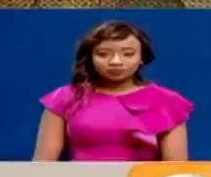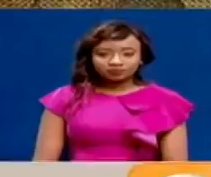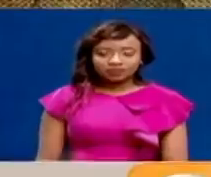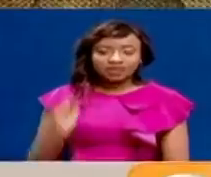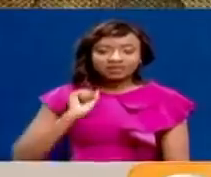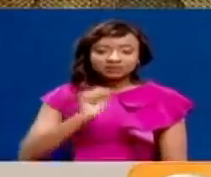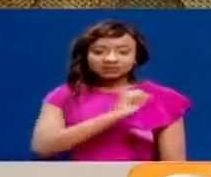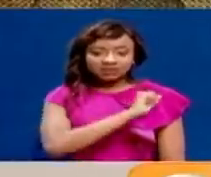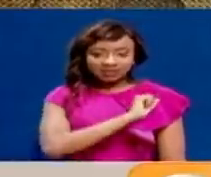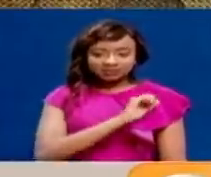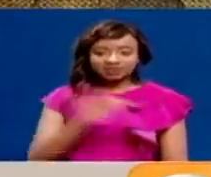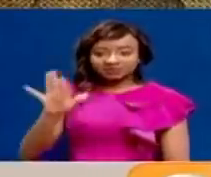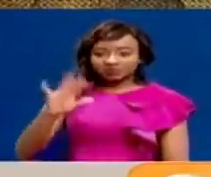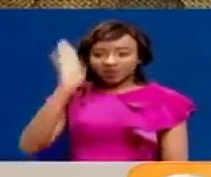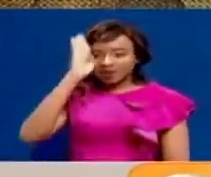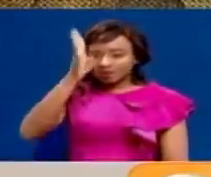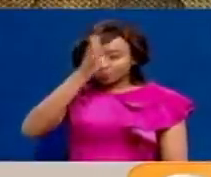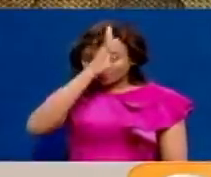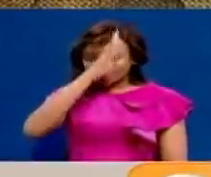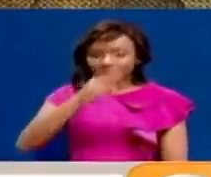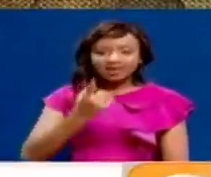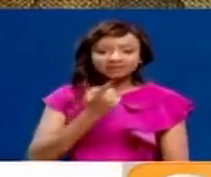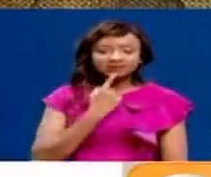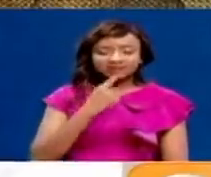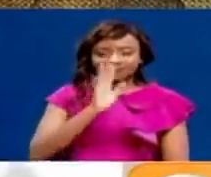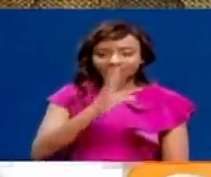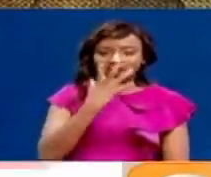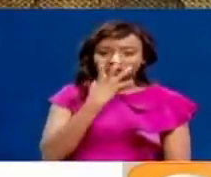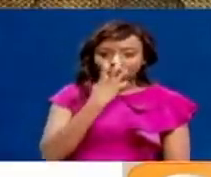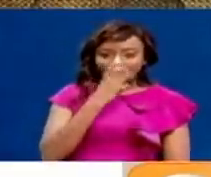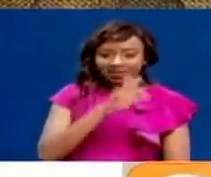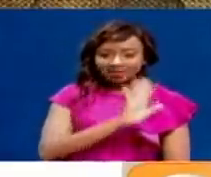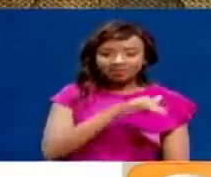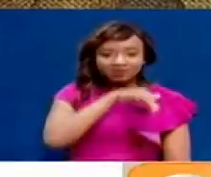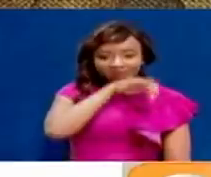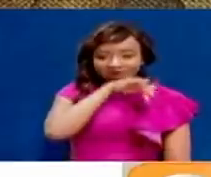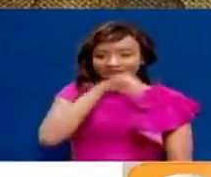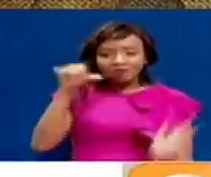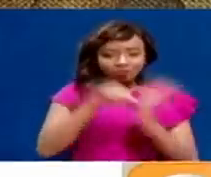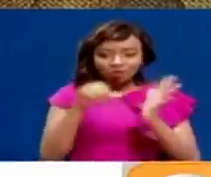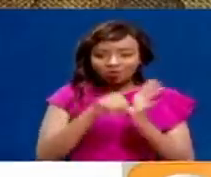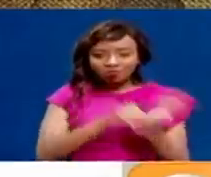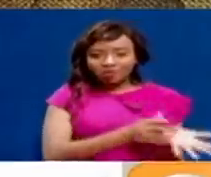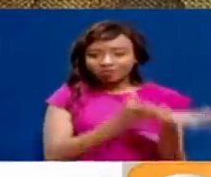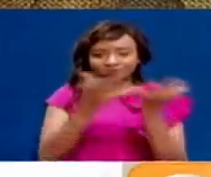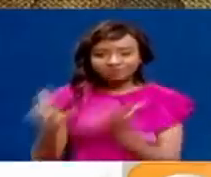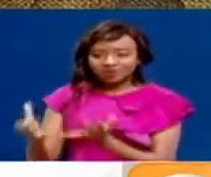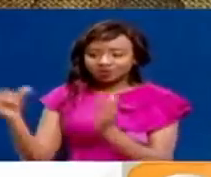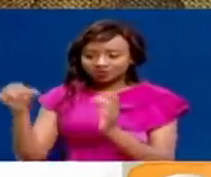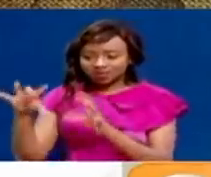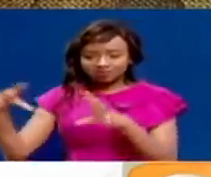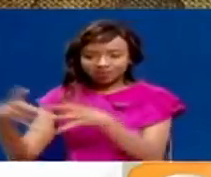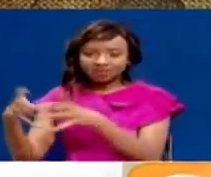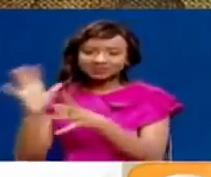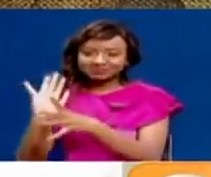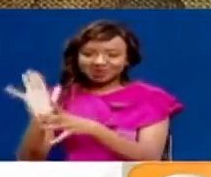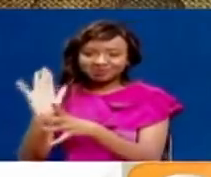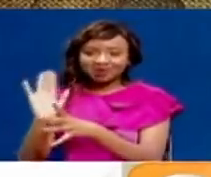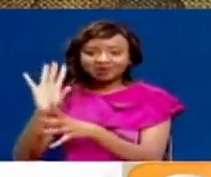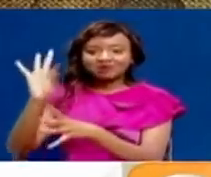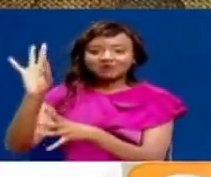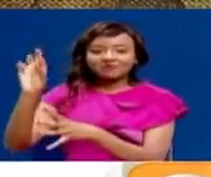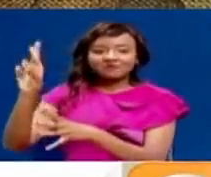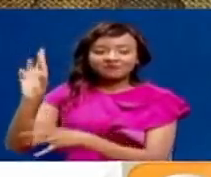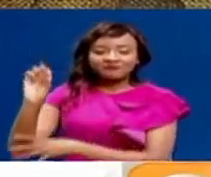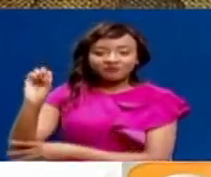Seneta wa Bungoma Moses Wetangula anamlaumu kinara wa ODM Raila Odinga kwa masaibu katika chama cha Ford Kenya. Wetangula amesema kwamba